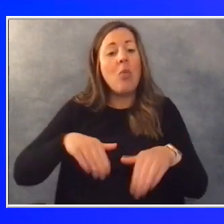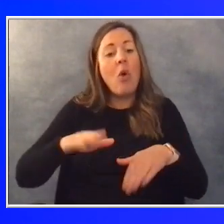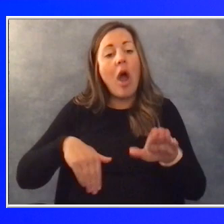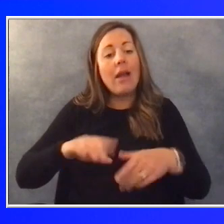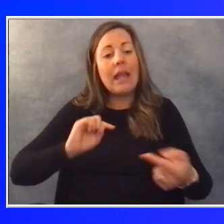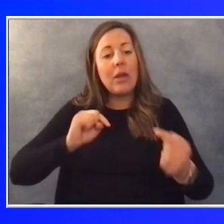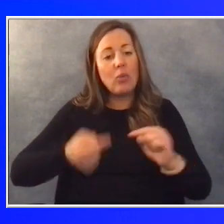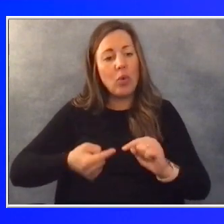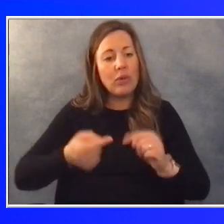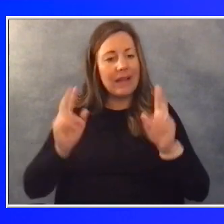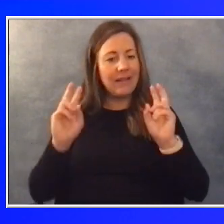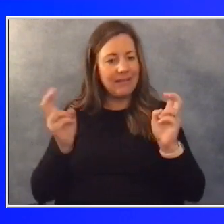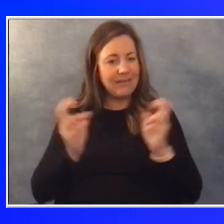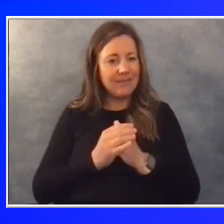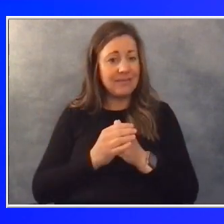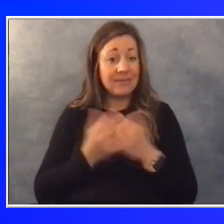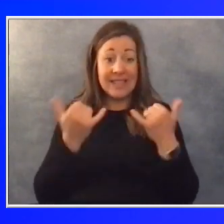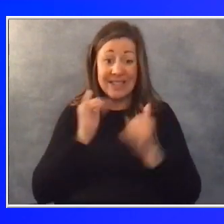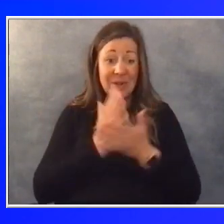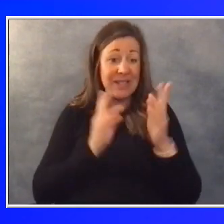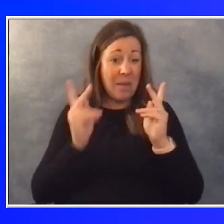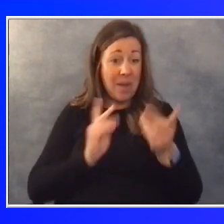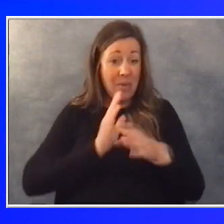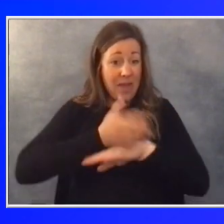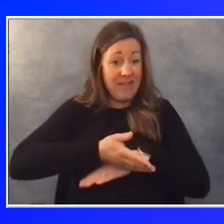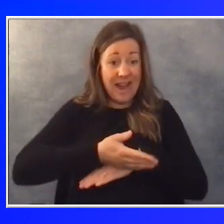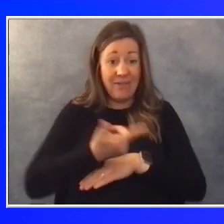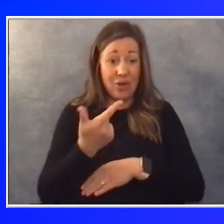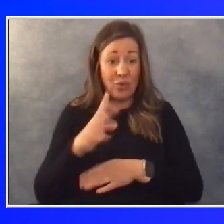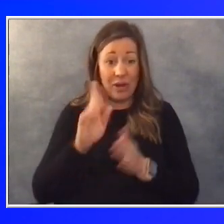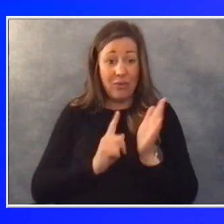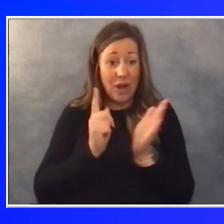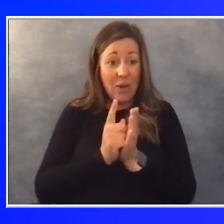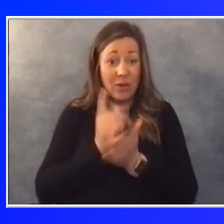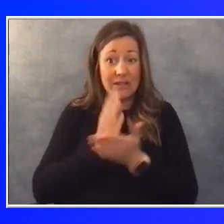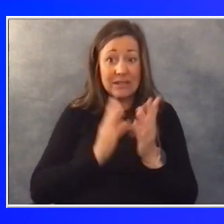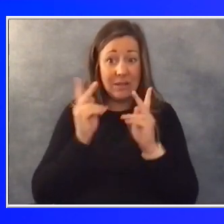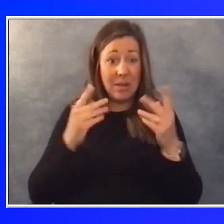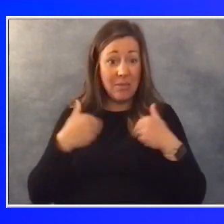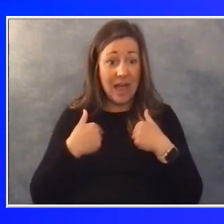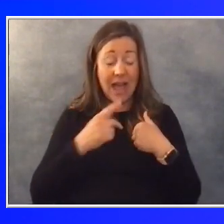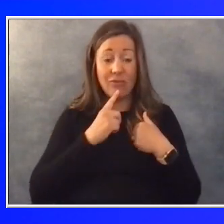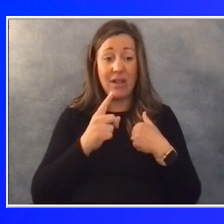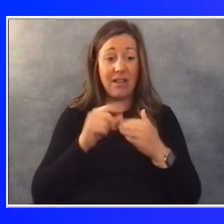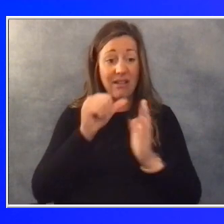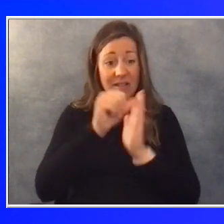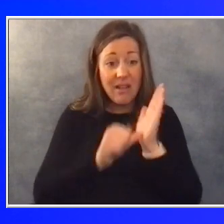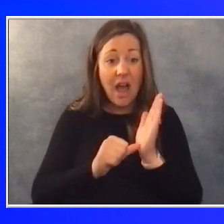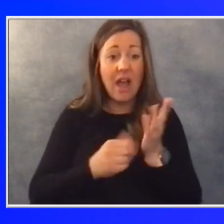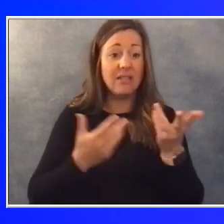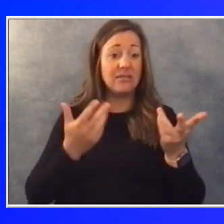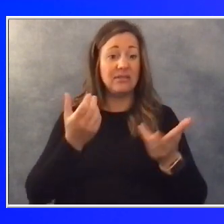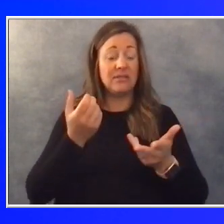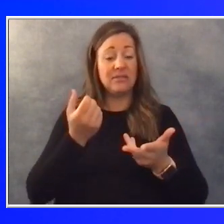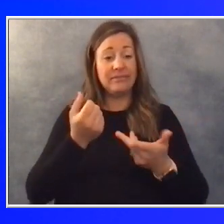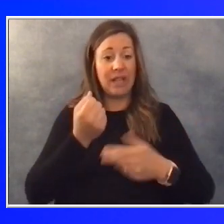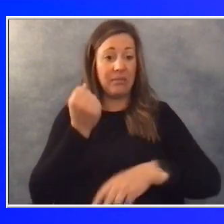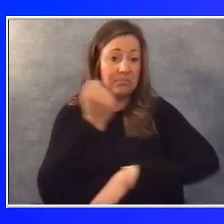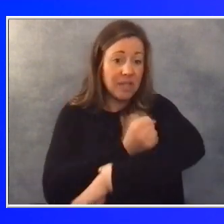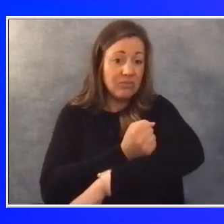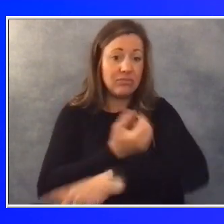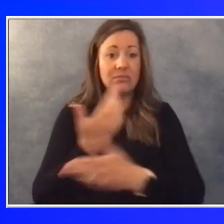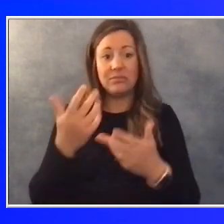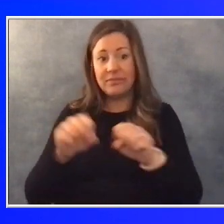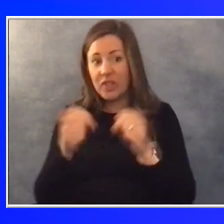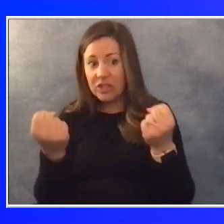some people, even after 24 hours, there were still people who had, lacerations and punctures and fractures and